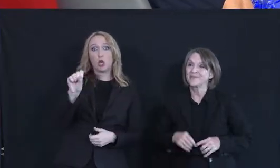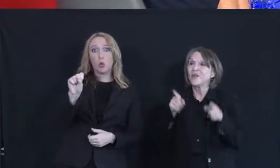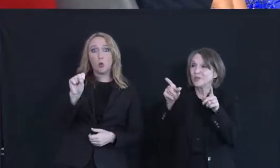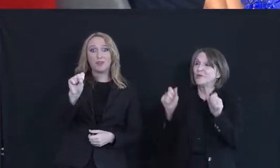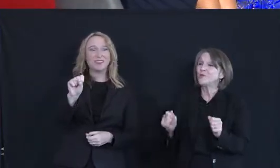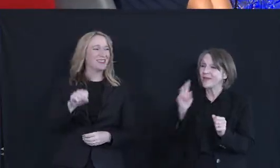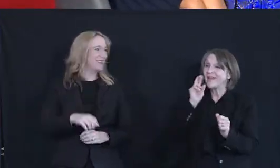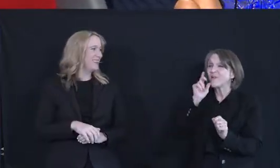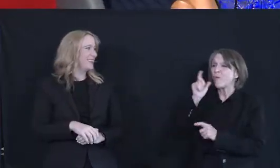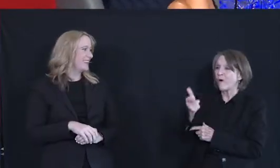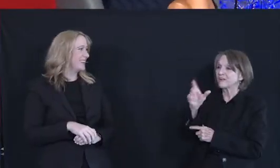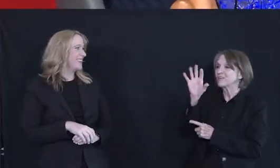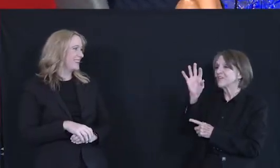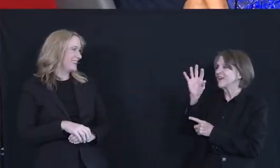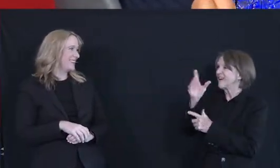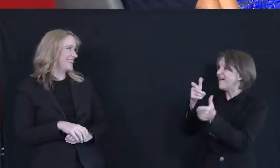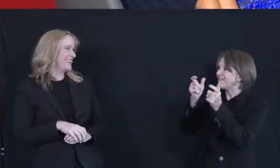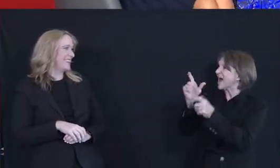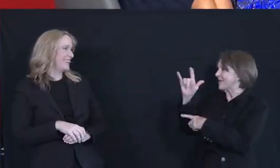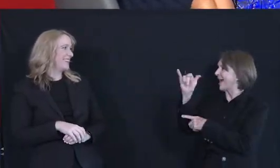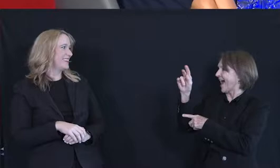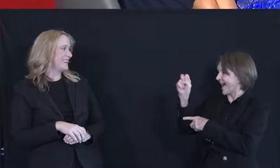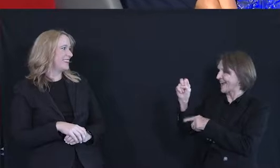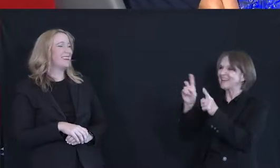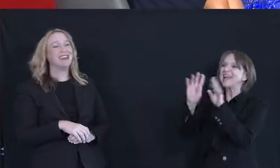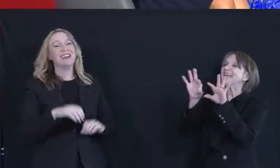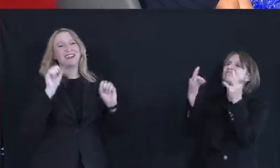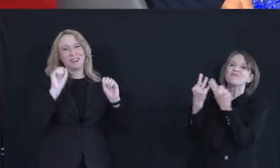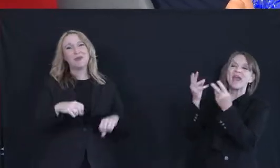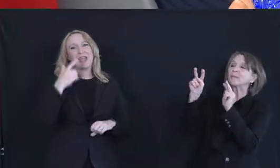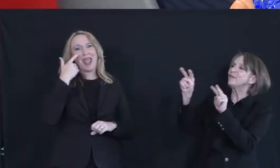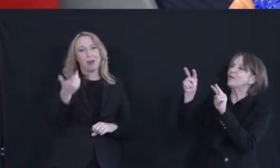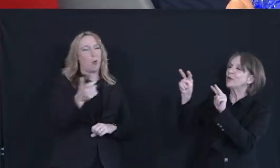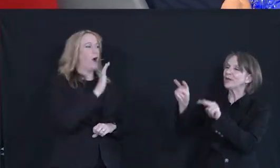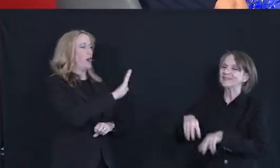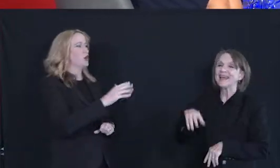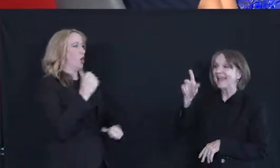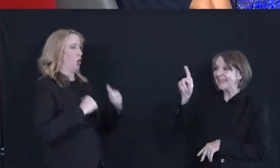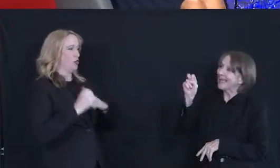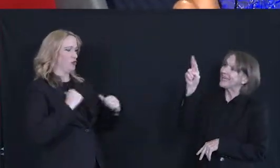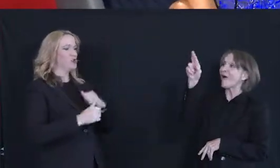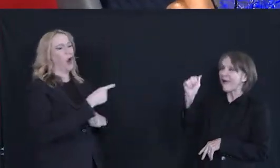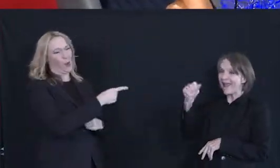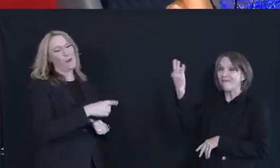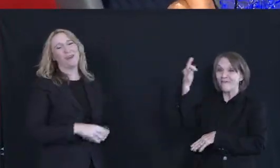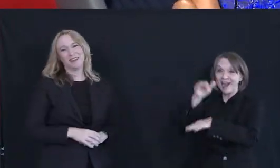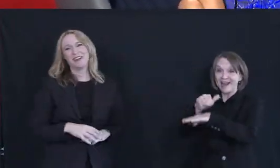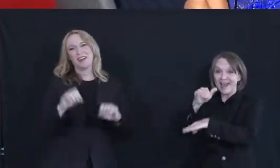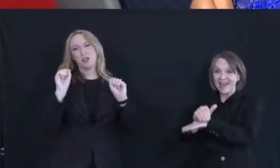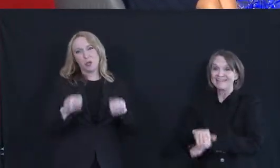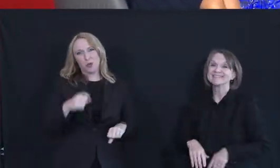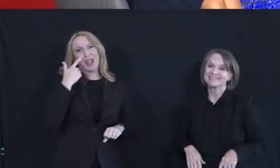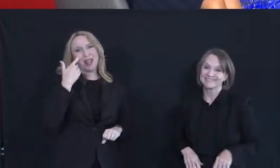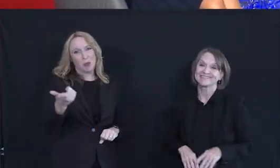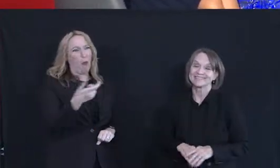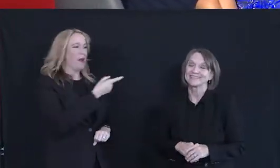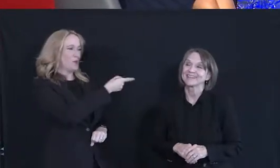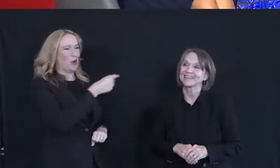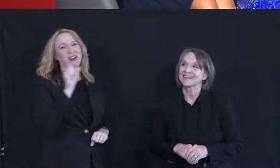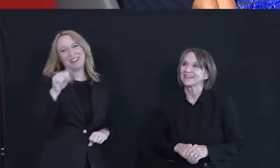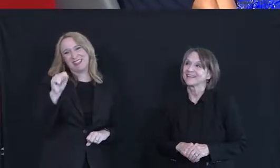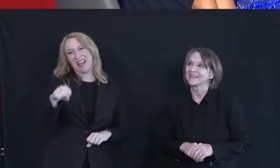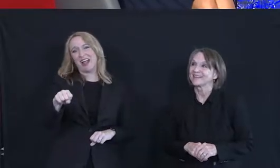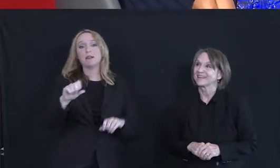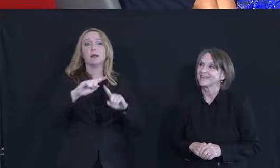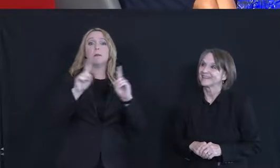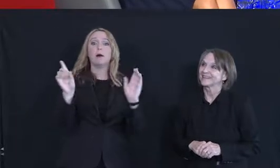Line I can watch firingly that's right family viewing yeah k-e-r-a Friday nights yeah um but I think this